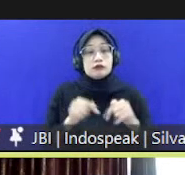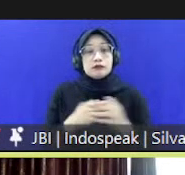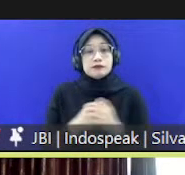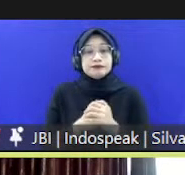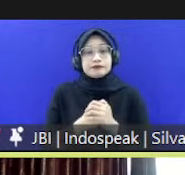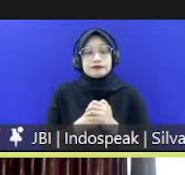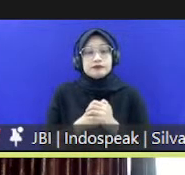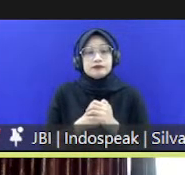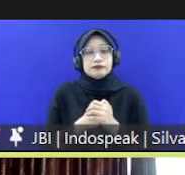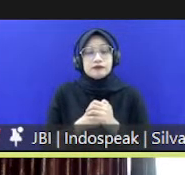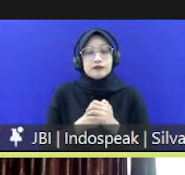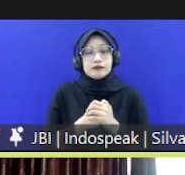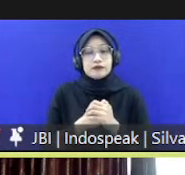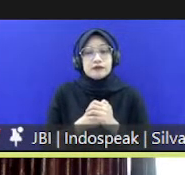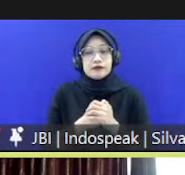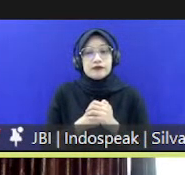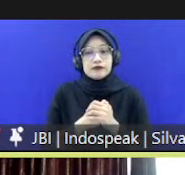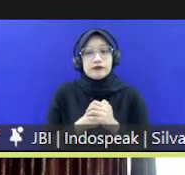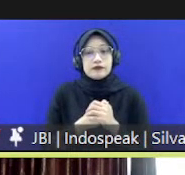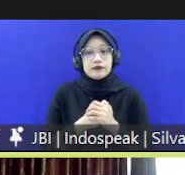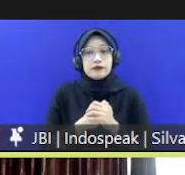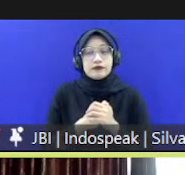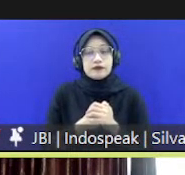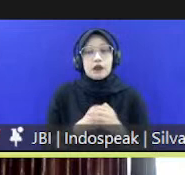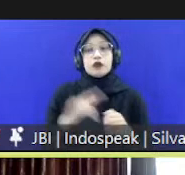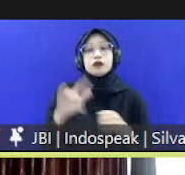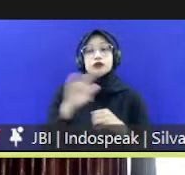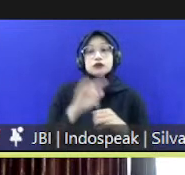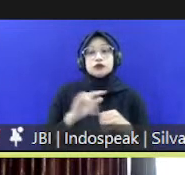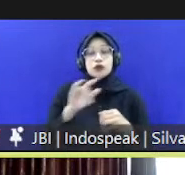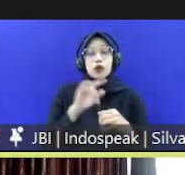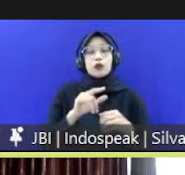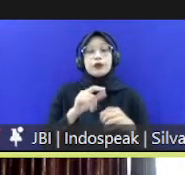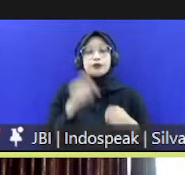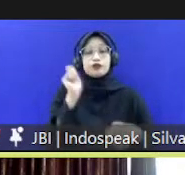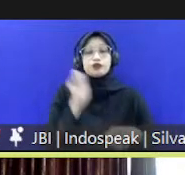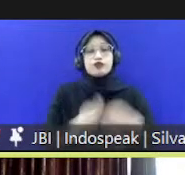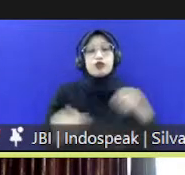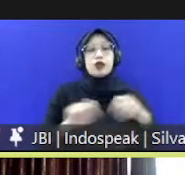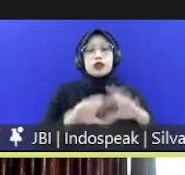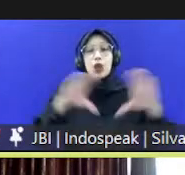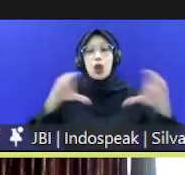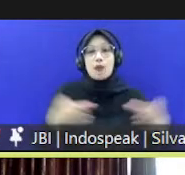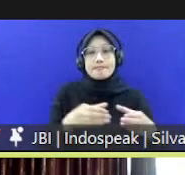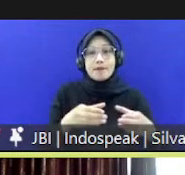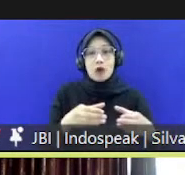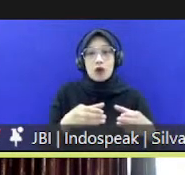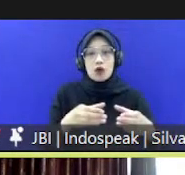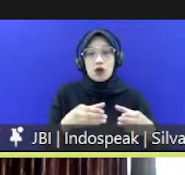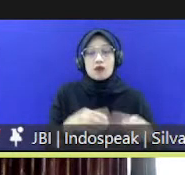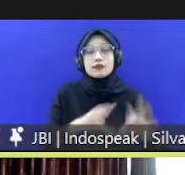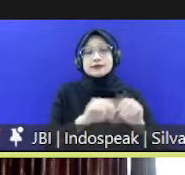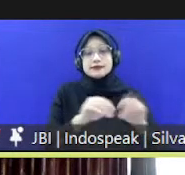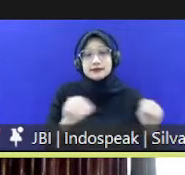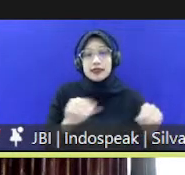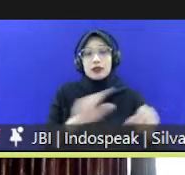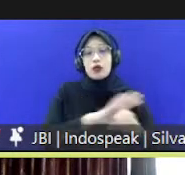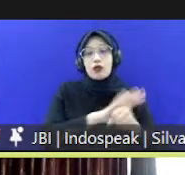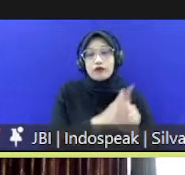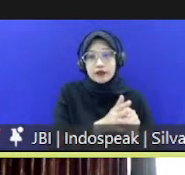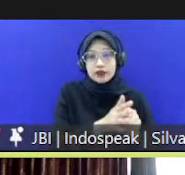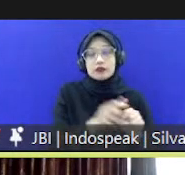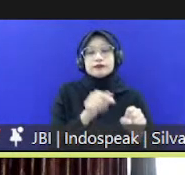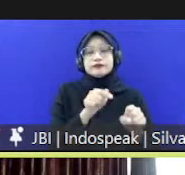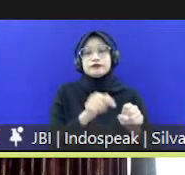COVID. And he assigns the COVID-19 task force to carry out effective, detailed, good, and